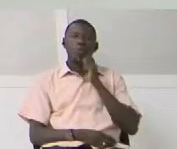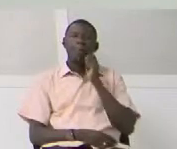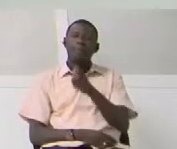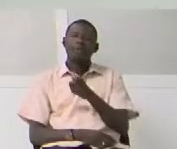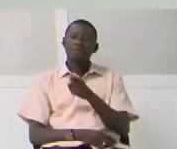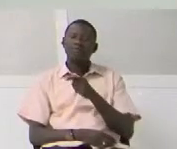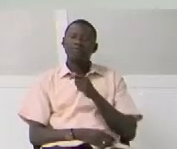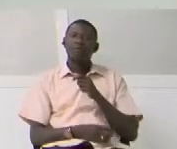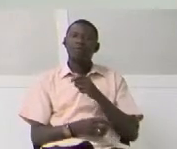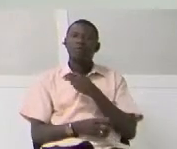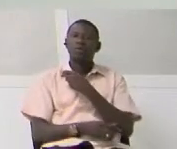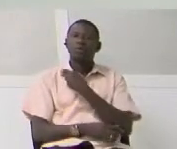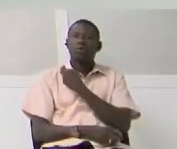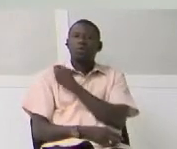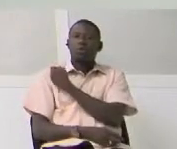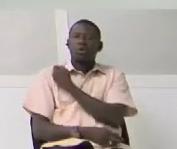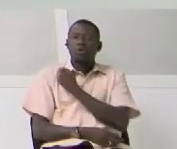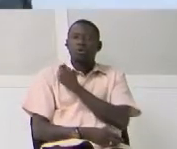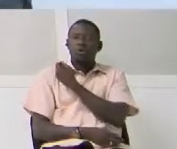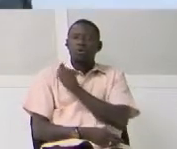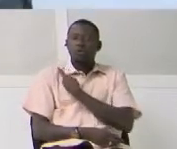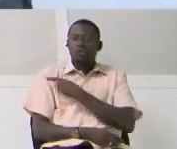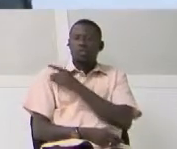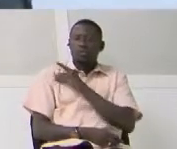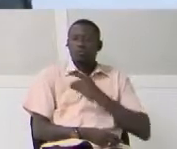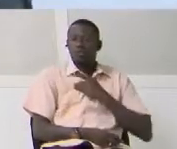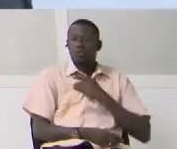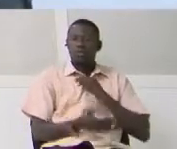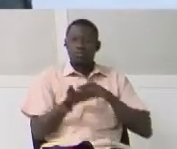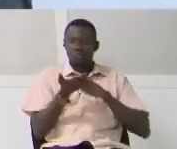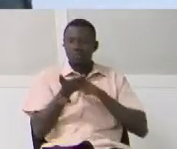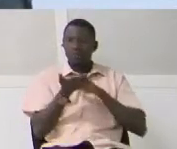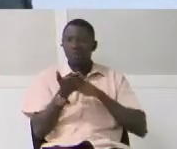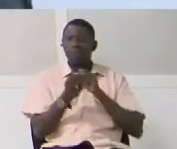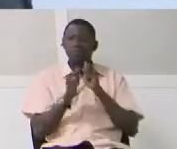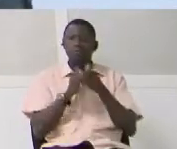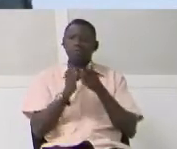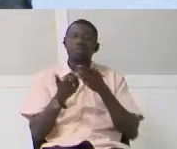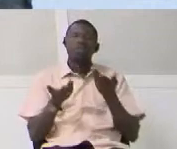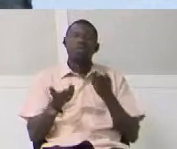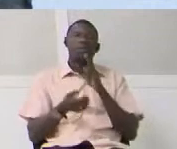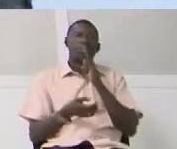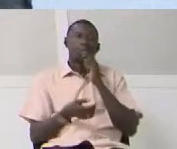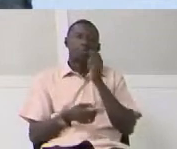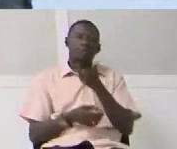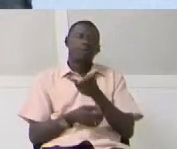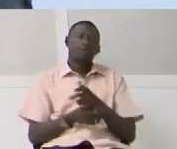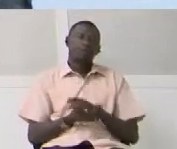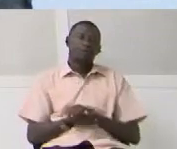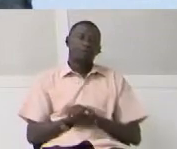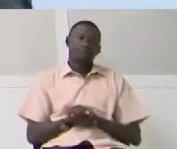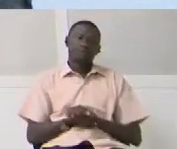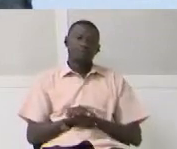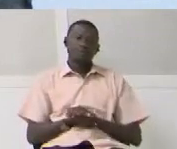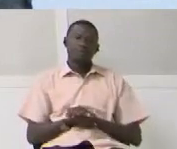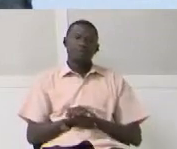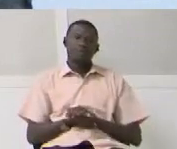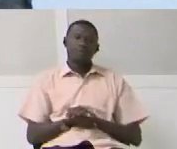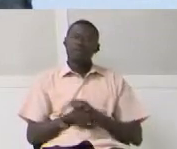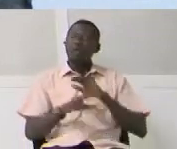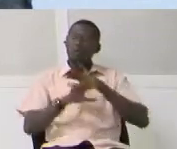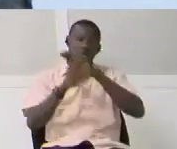expenses? And more don fay faju bim don faju. Family bin yon yon def ku luay am def ko don di japale. It was a